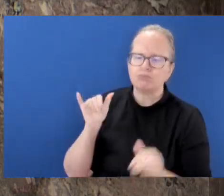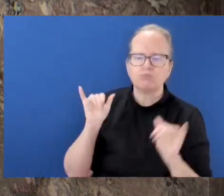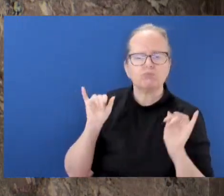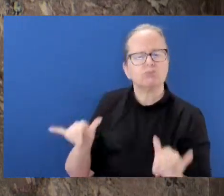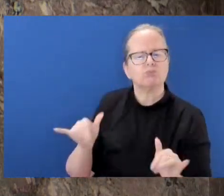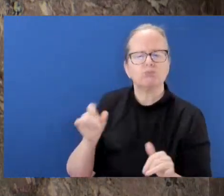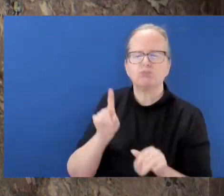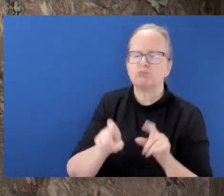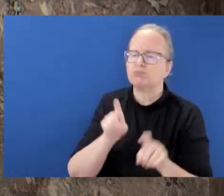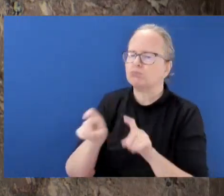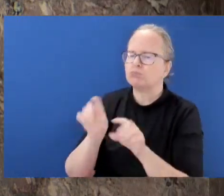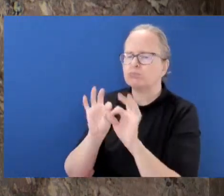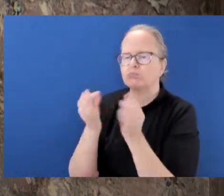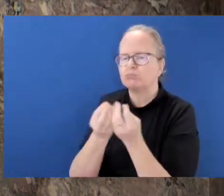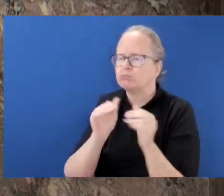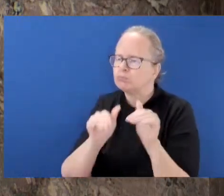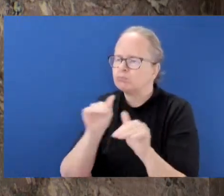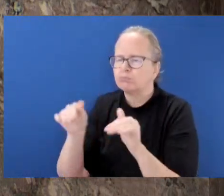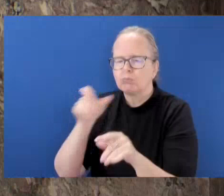hikes?